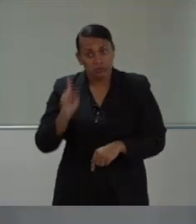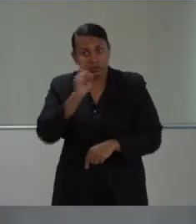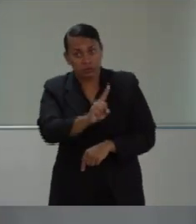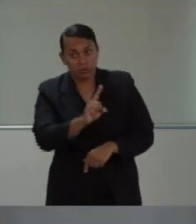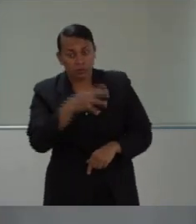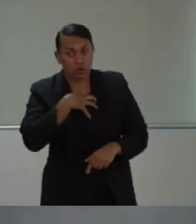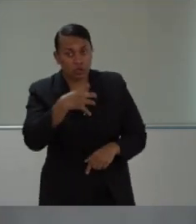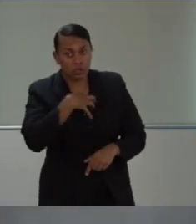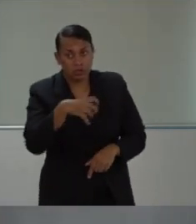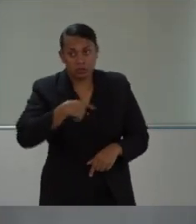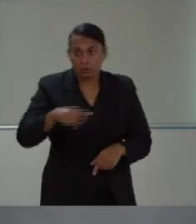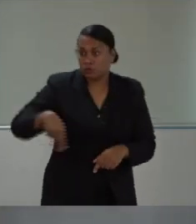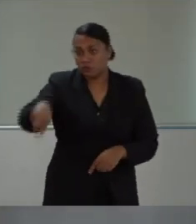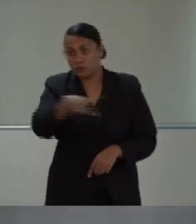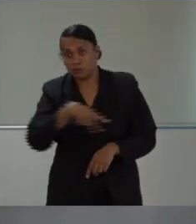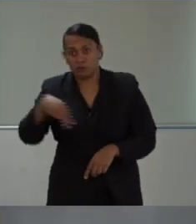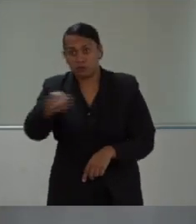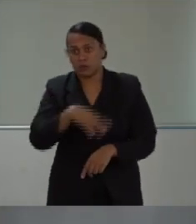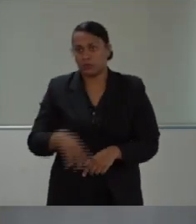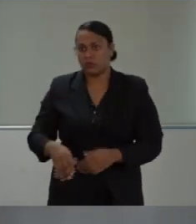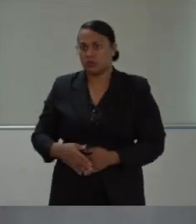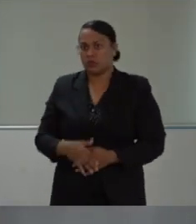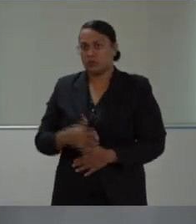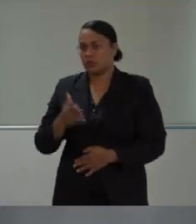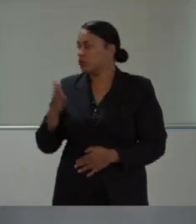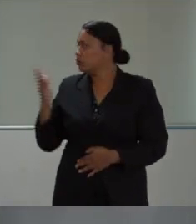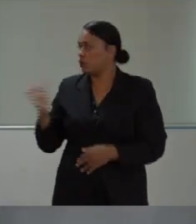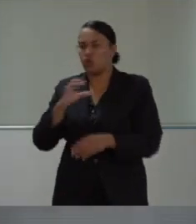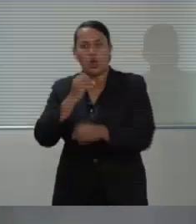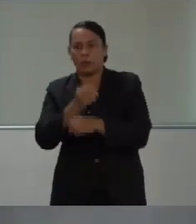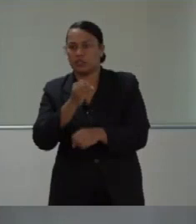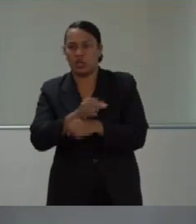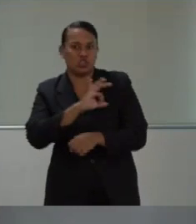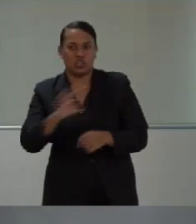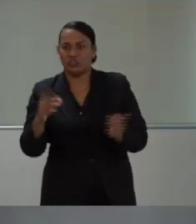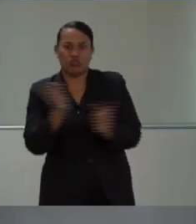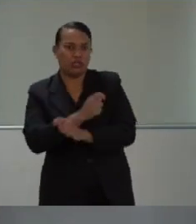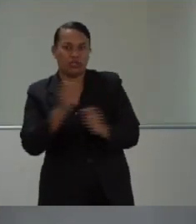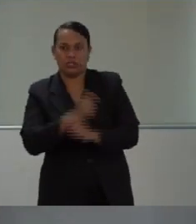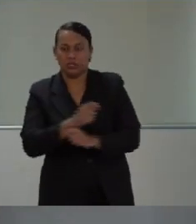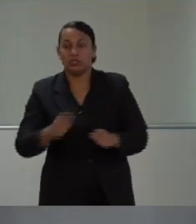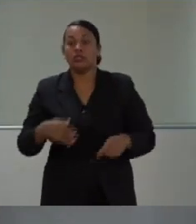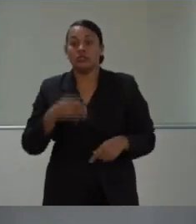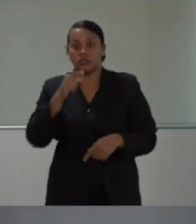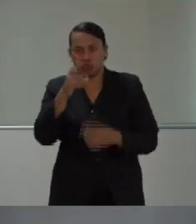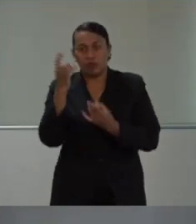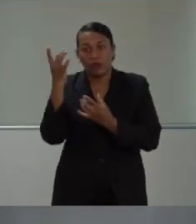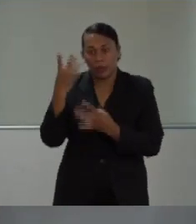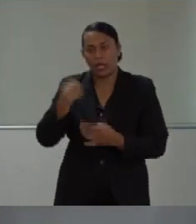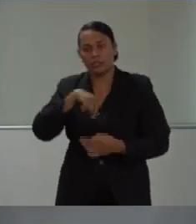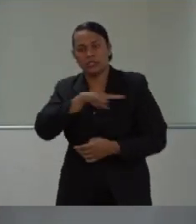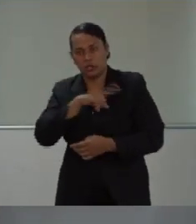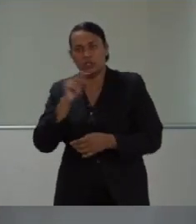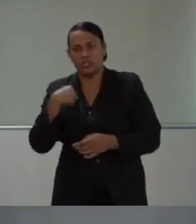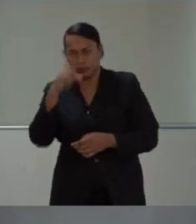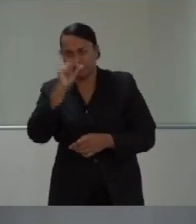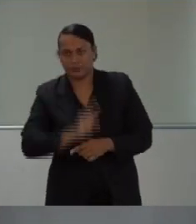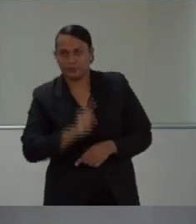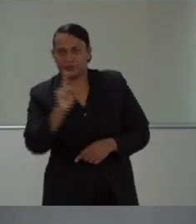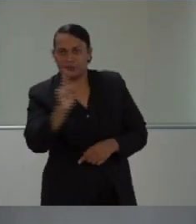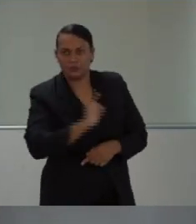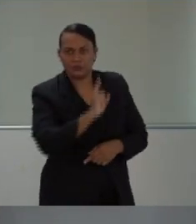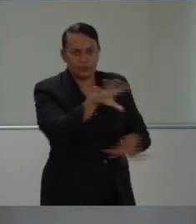on the streets of Lautoka? Operations doesn't change. That visibility remains. You need to inform us of that so we can go out and deal with it.